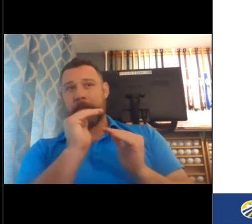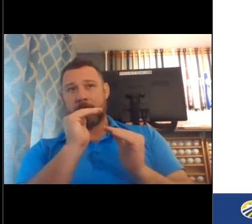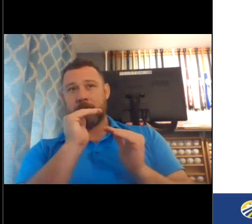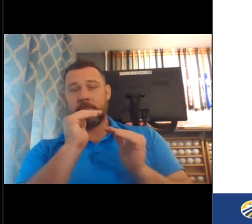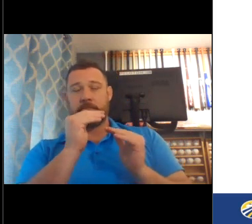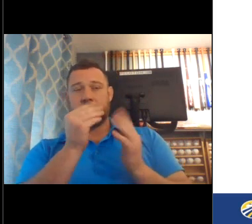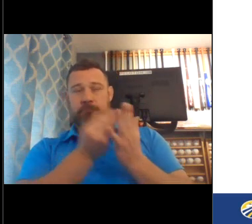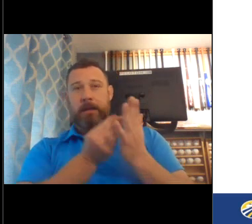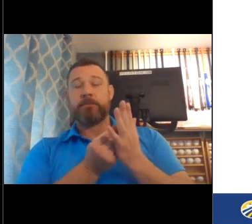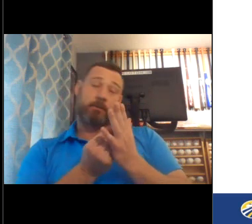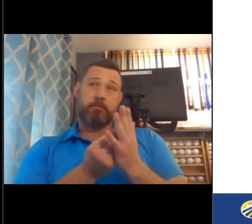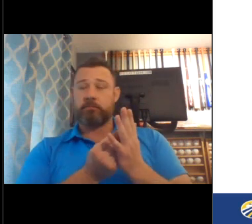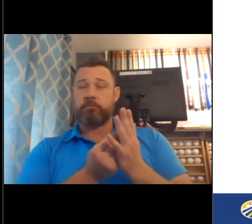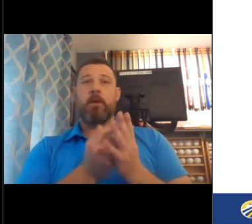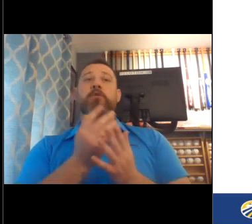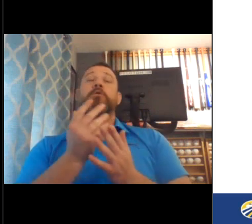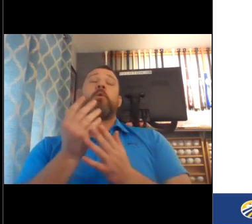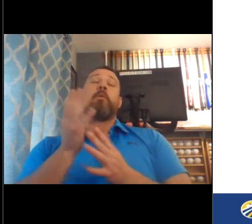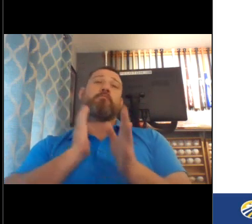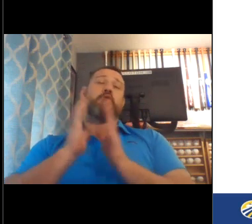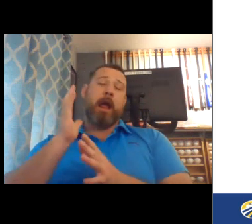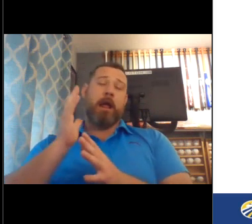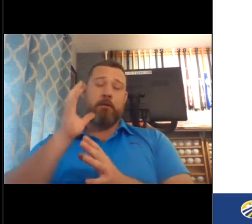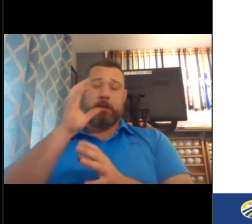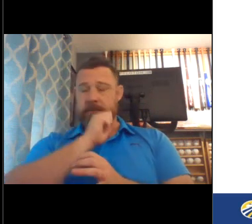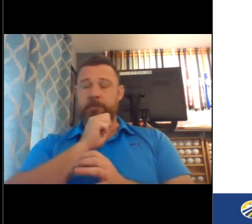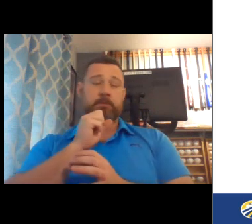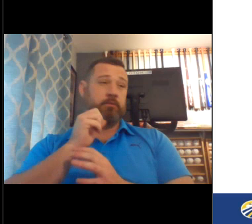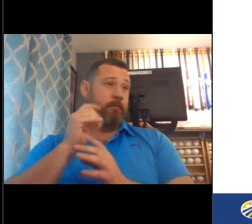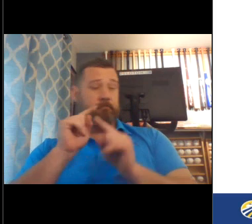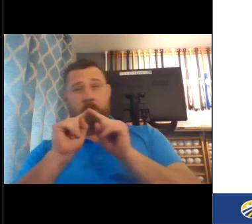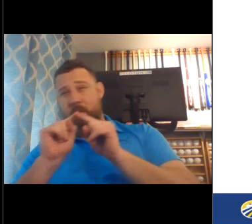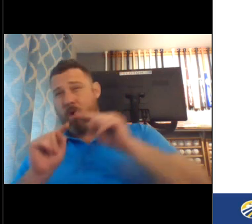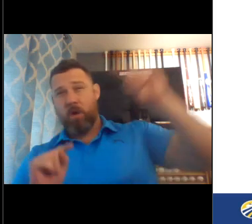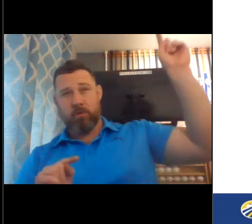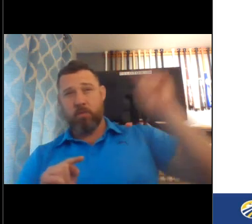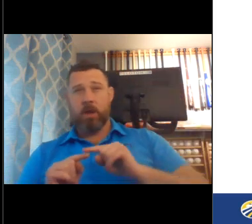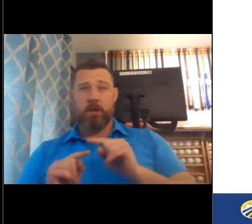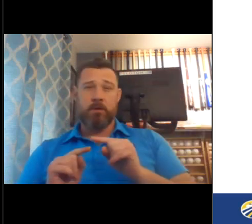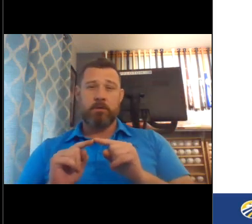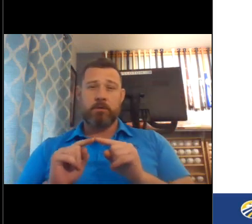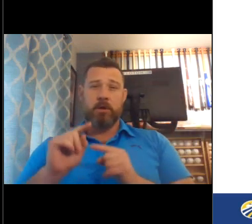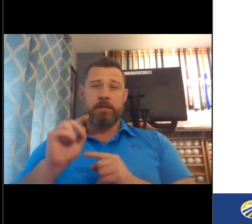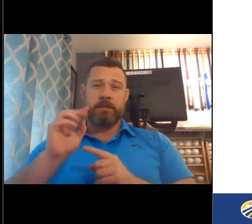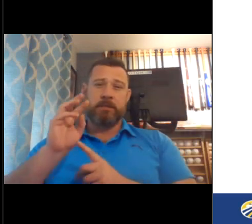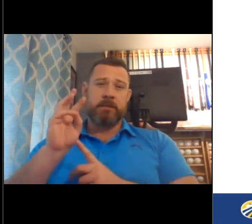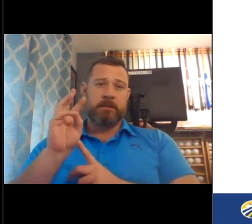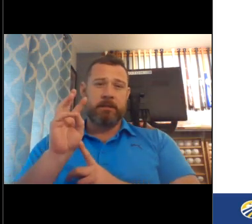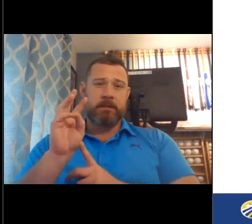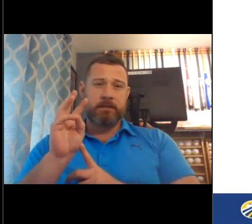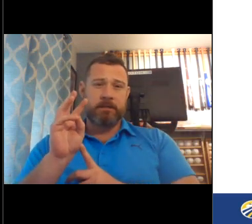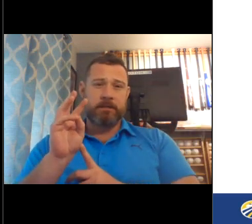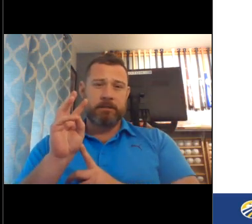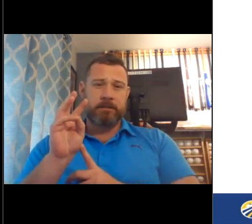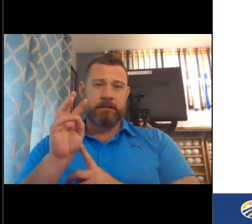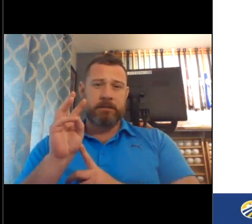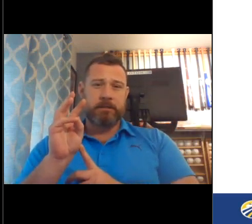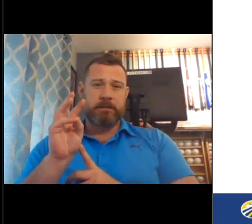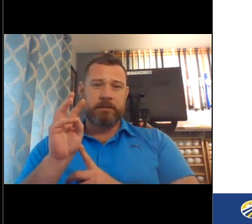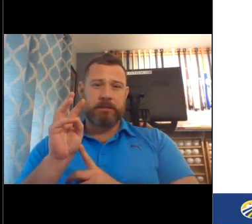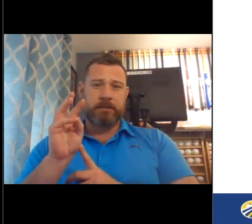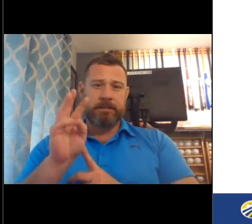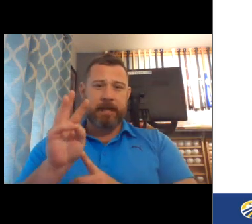Anyway. Prior estimates for completing all of Merced to Bakersfield add about 6 to the 13.3. And like everybody, we are